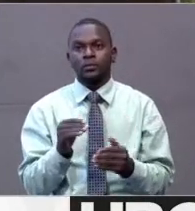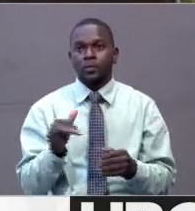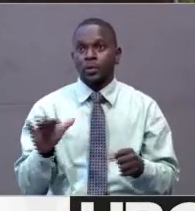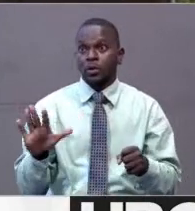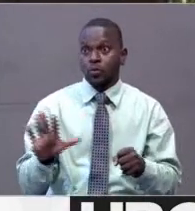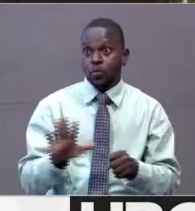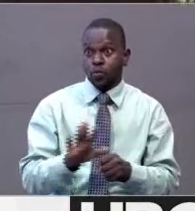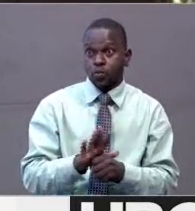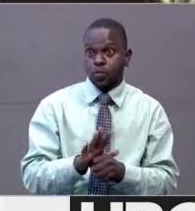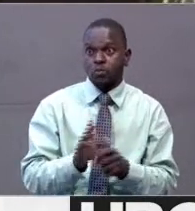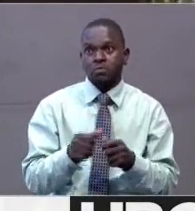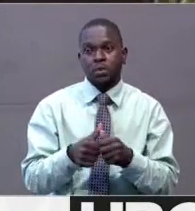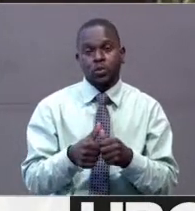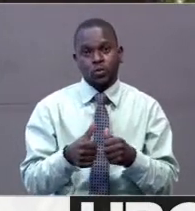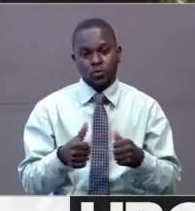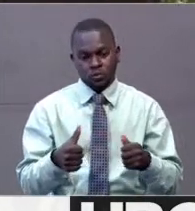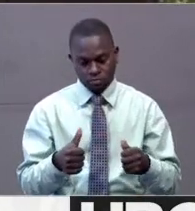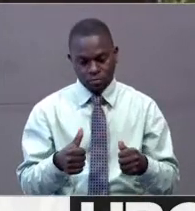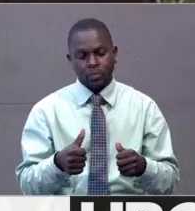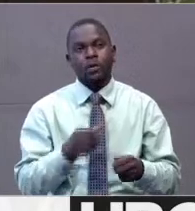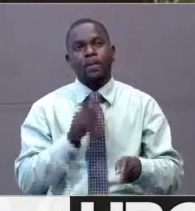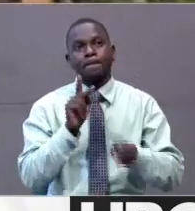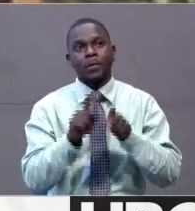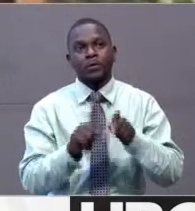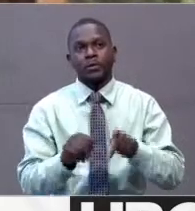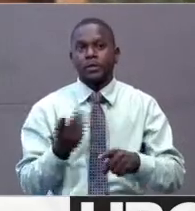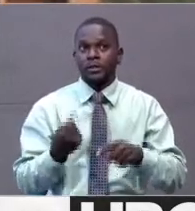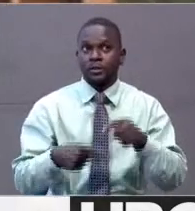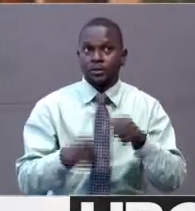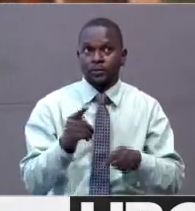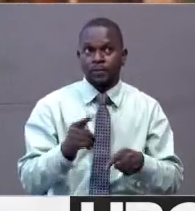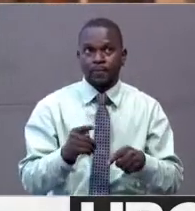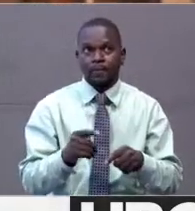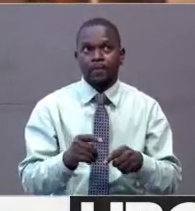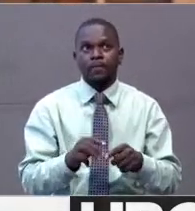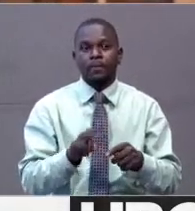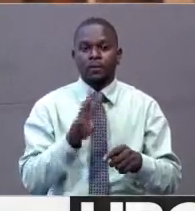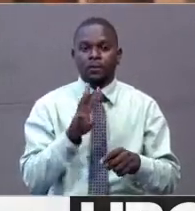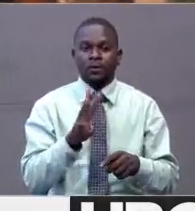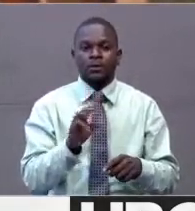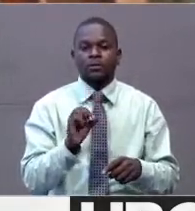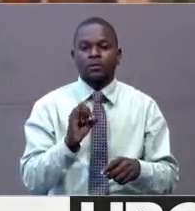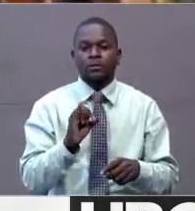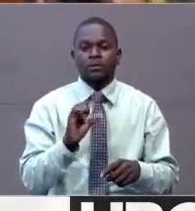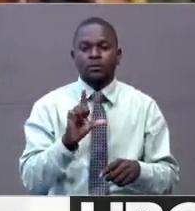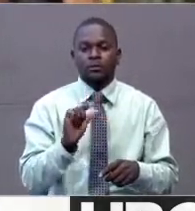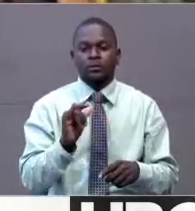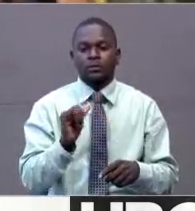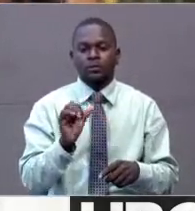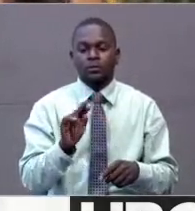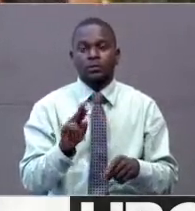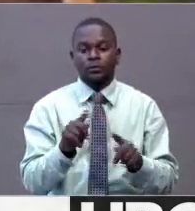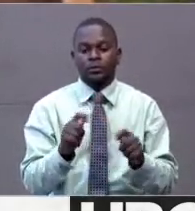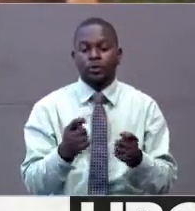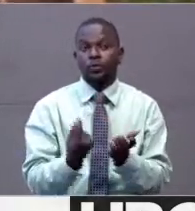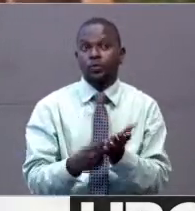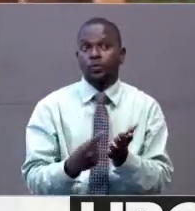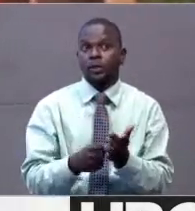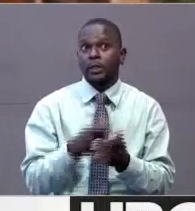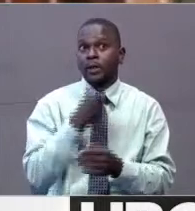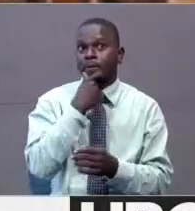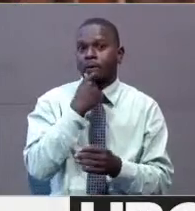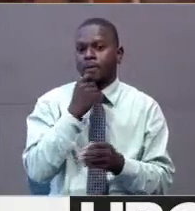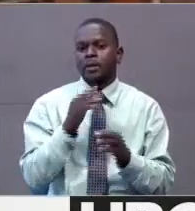fully facilitated to take part in this championship. William Kabindi, head coach, Team Uganda, is optimistic